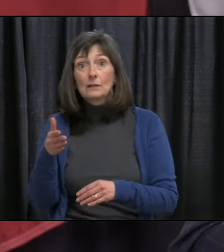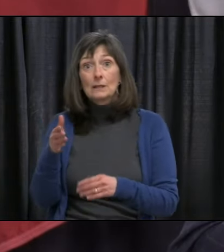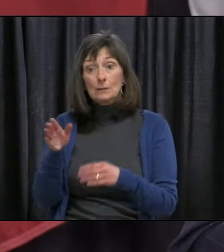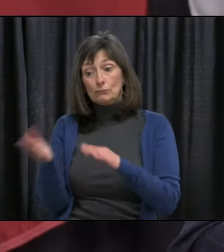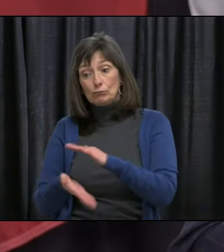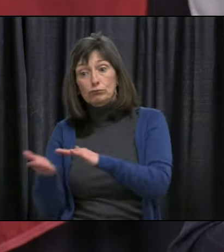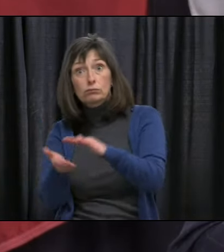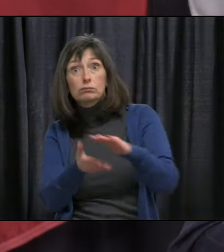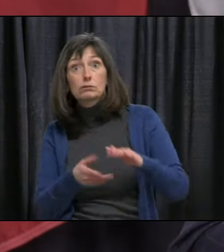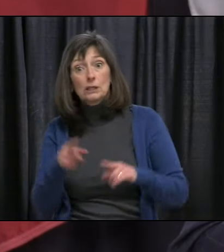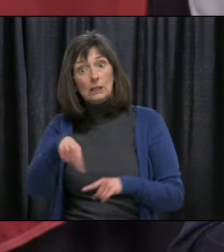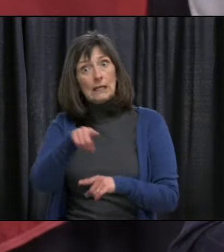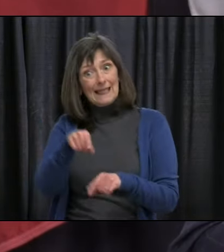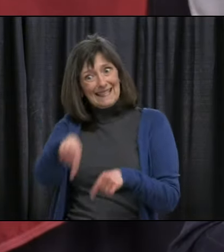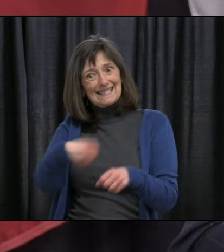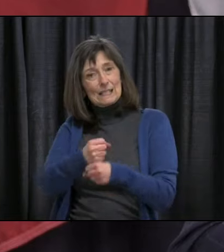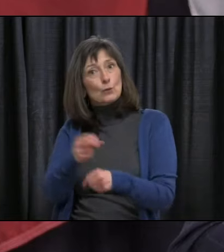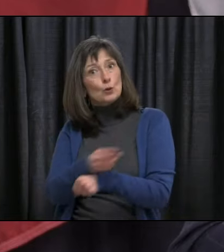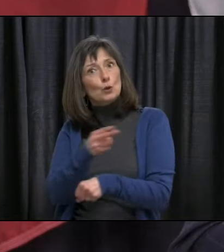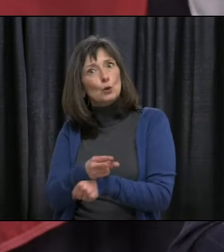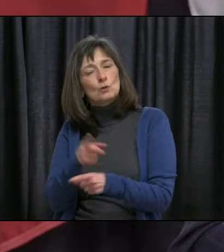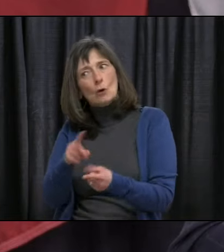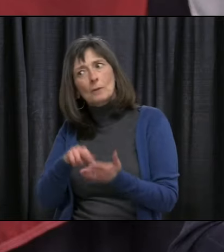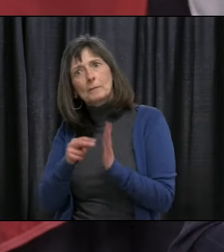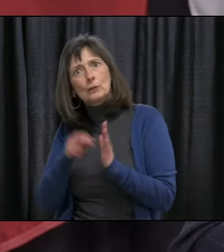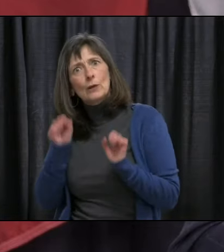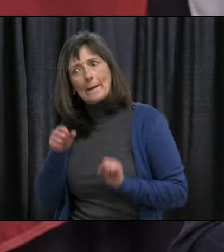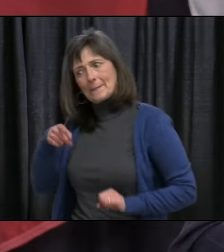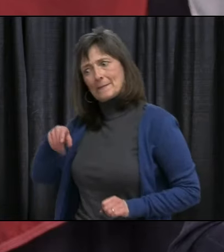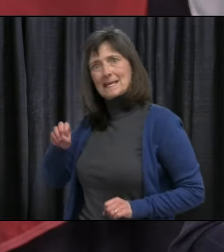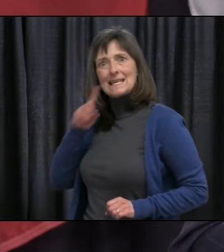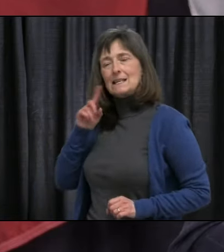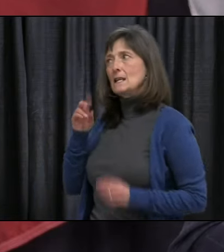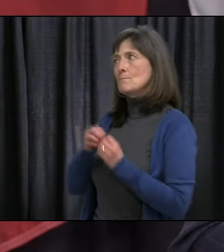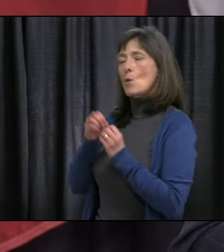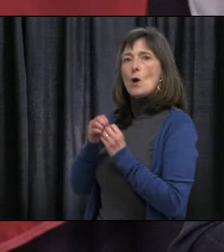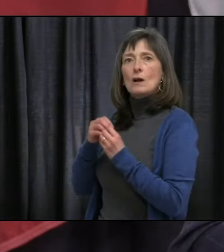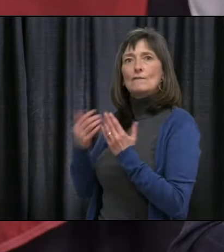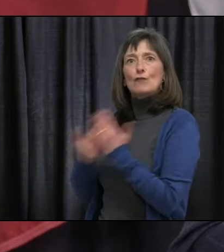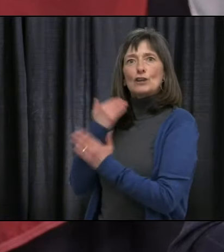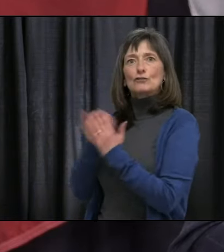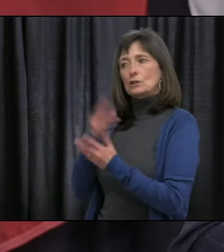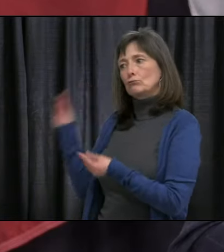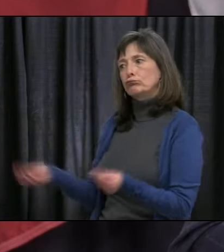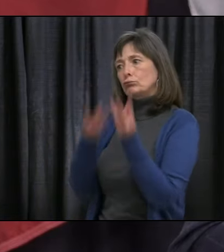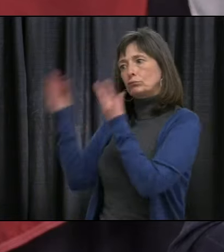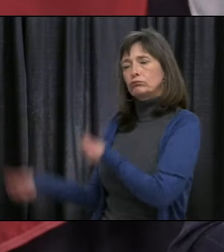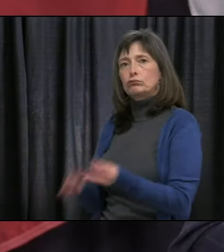this year, where last year would not have been. So PPE, I think, going forward will be important